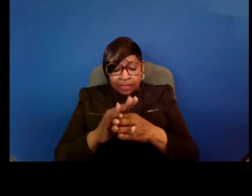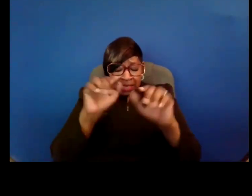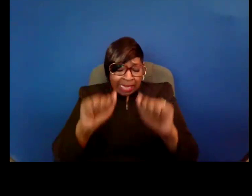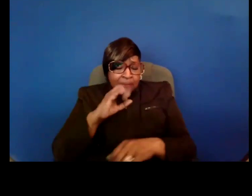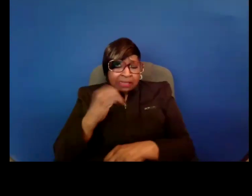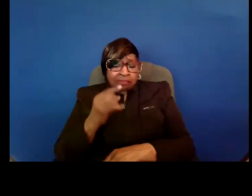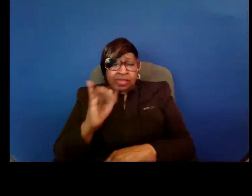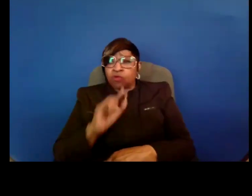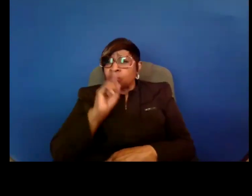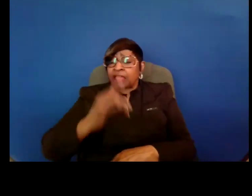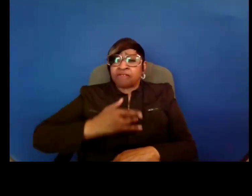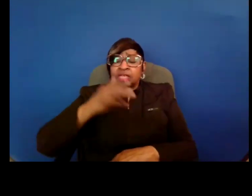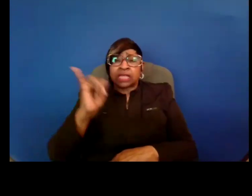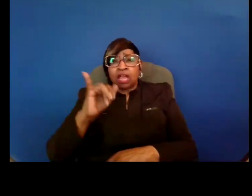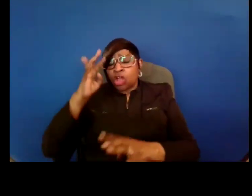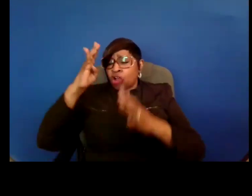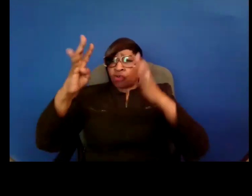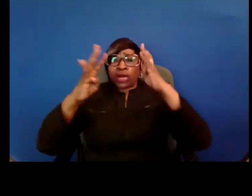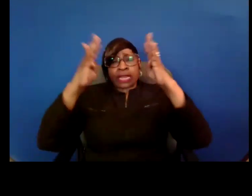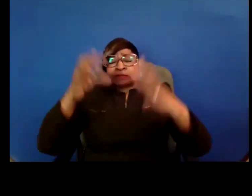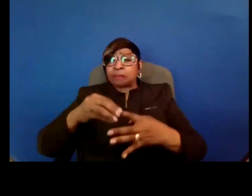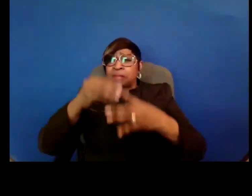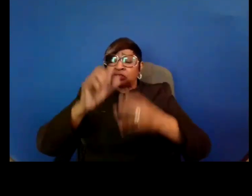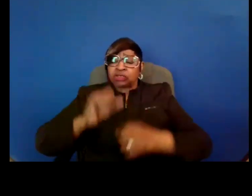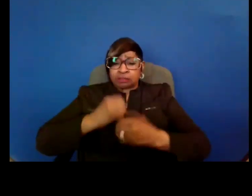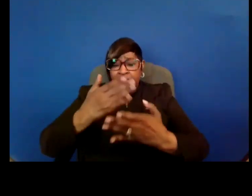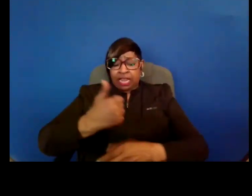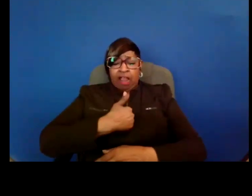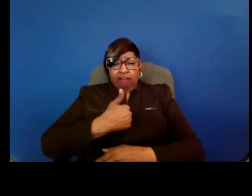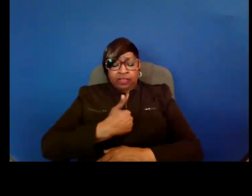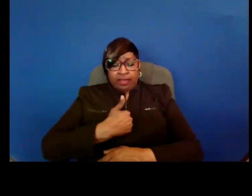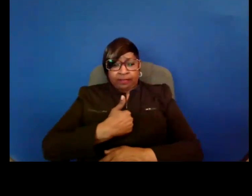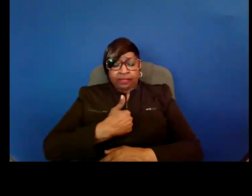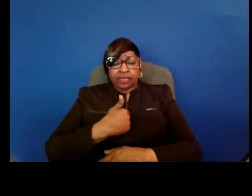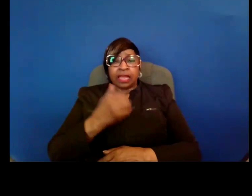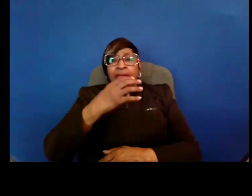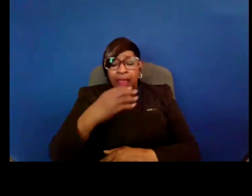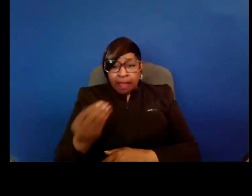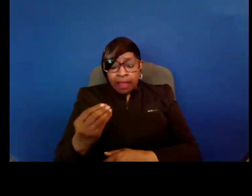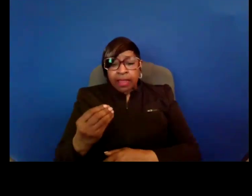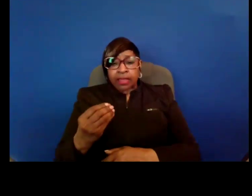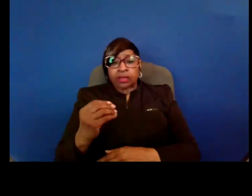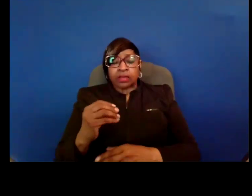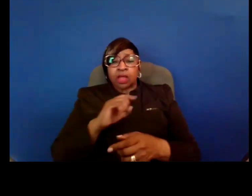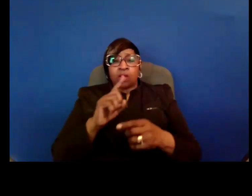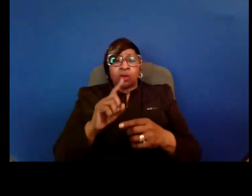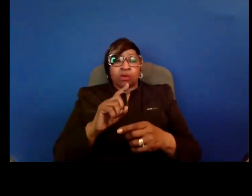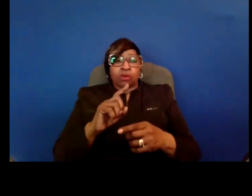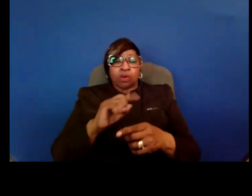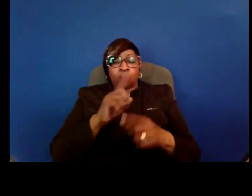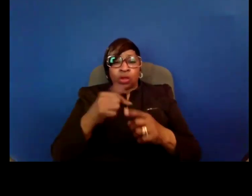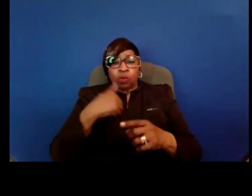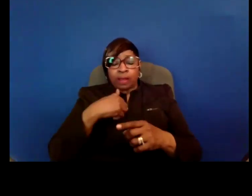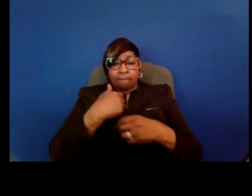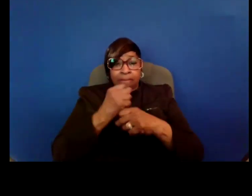really feels like a creative, unique expression of ourselves, right? And when we're making art, when we're making business,